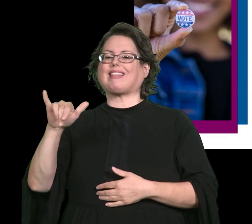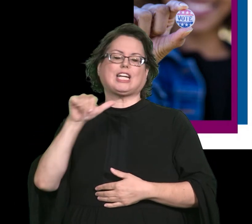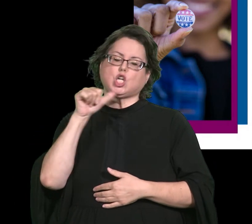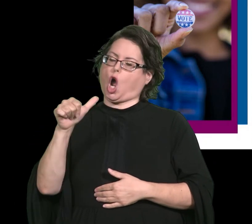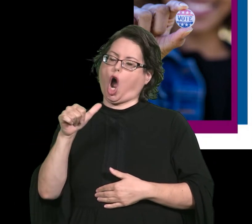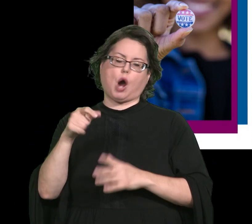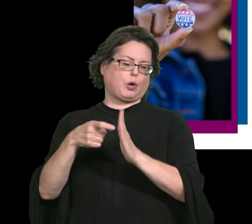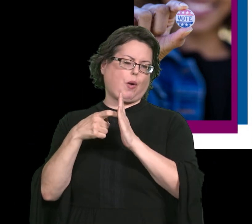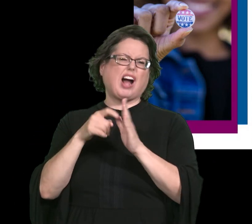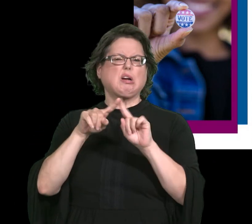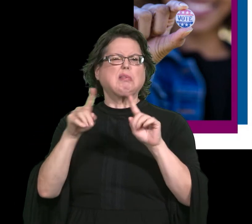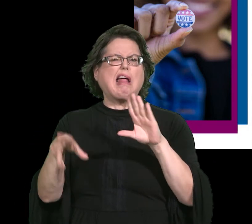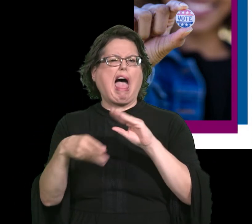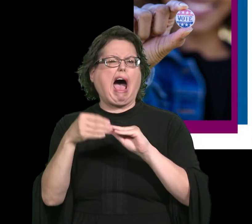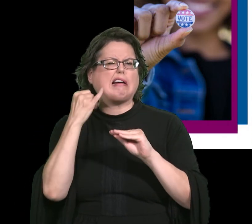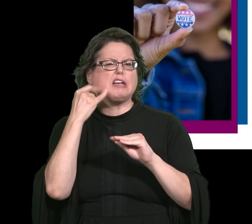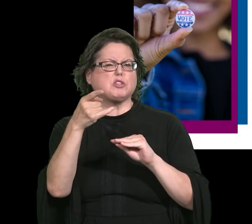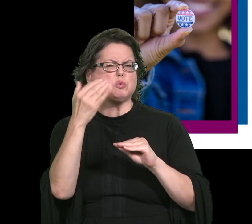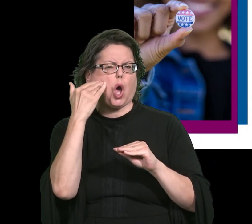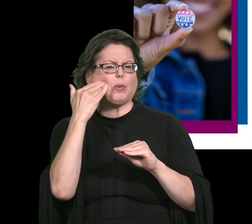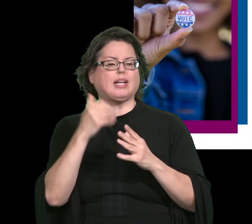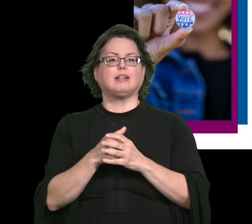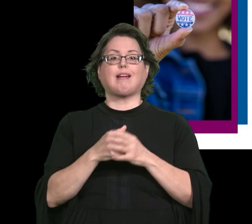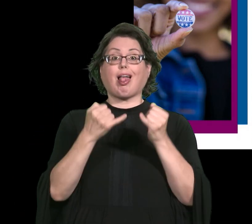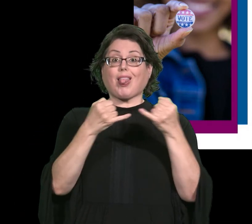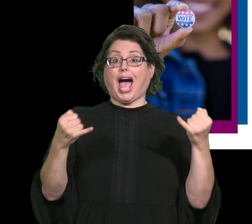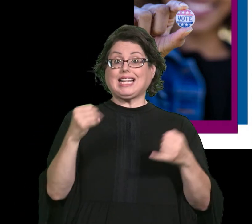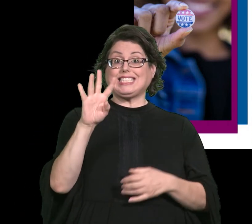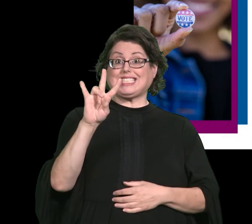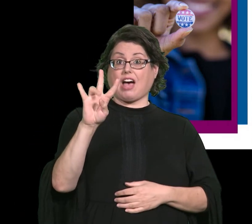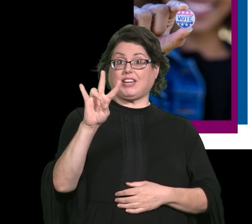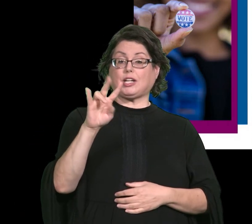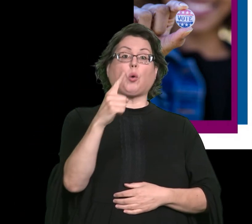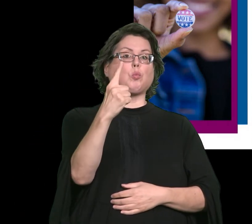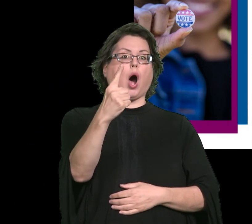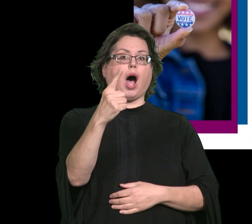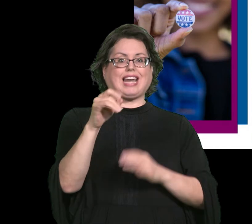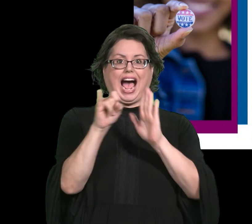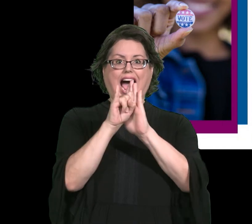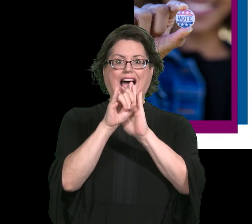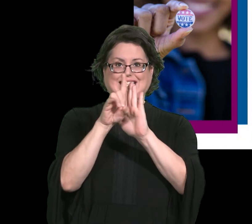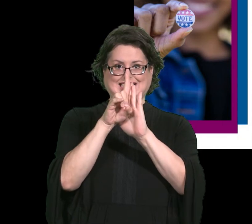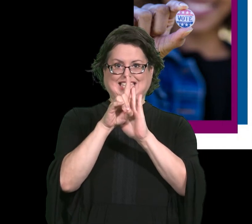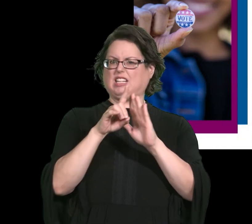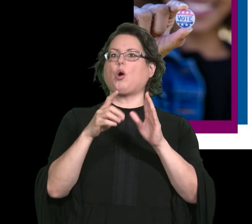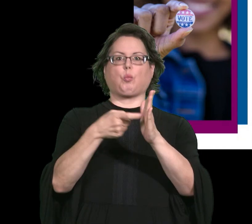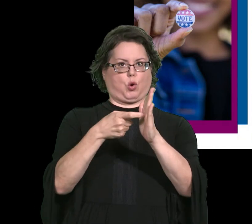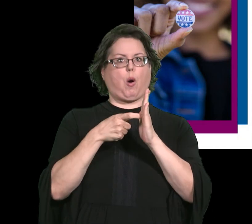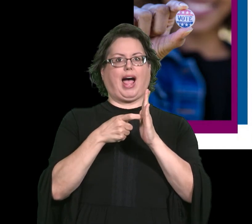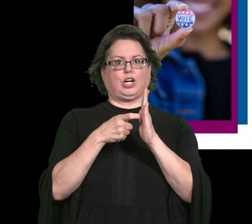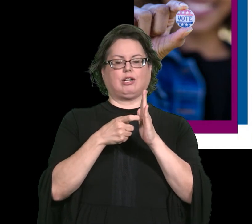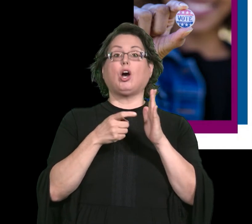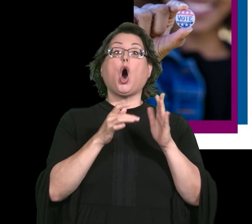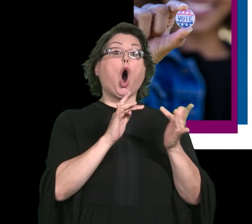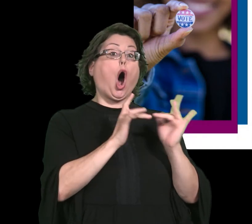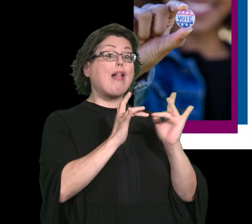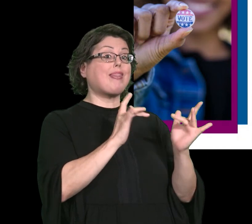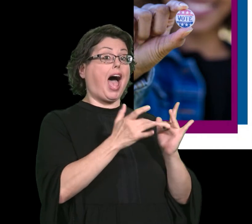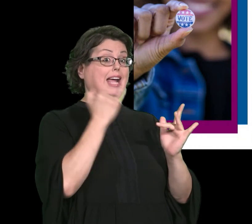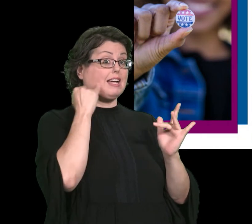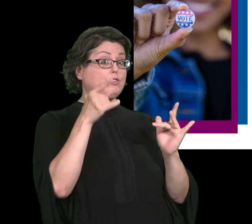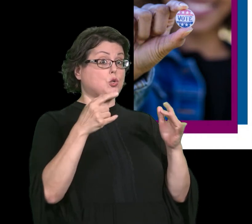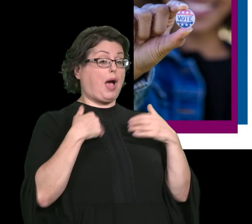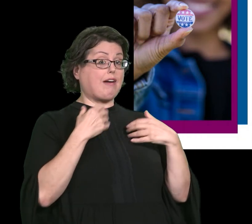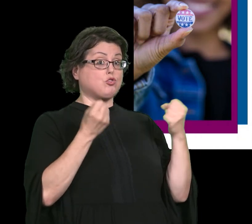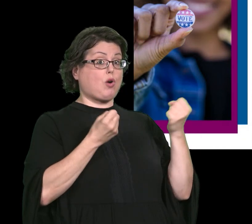if you know it. Line 7, only one form of ID is required. Online, if you have a driver's license